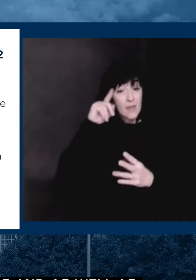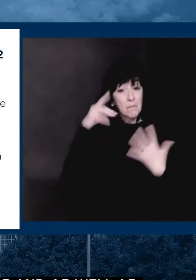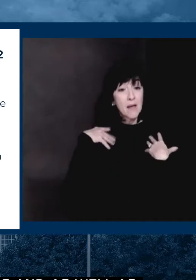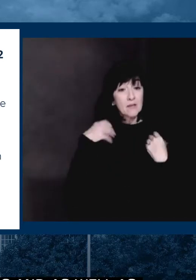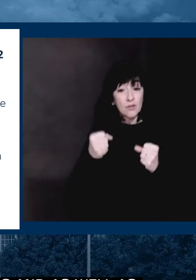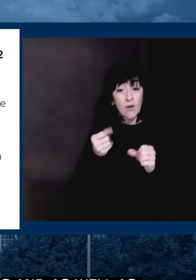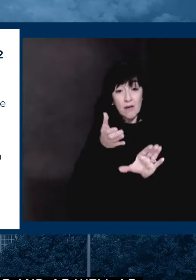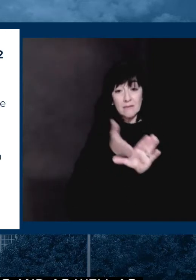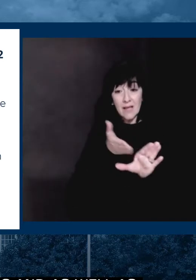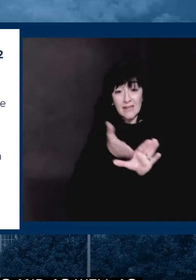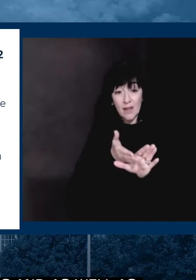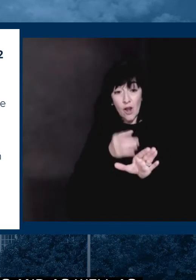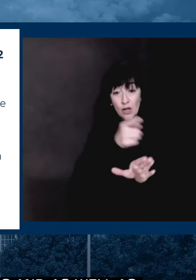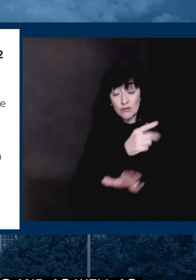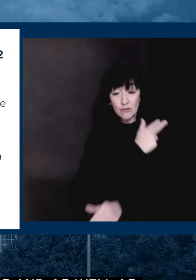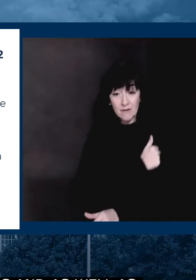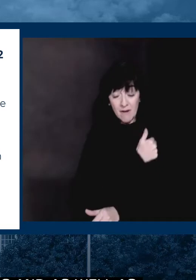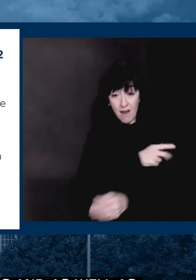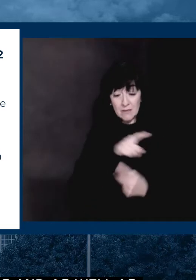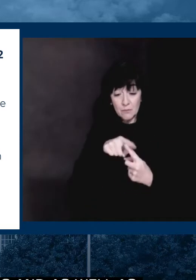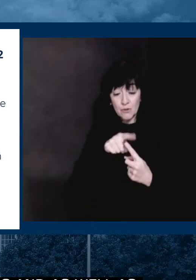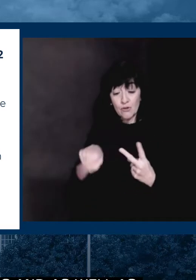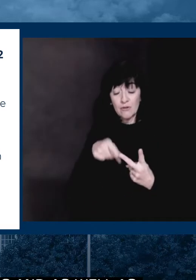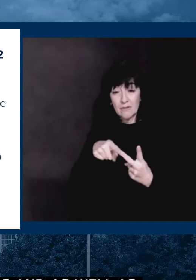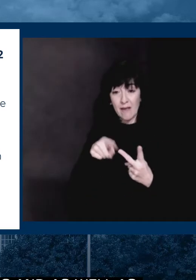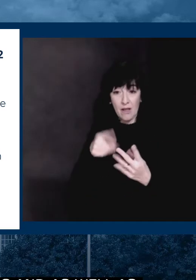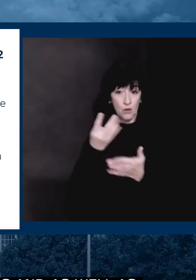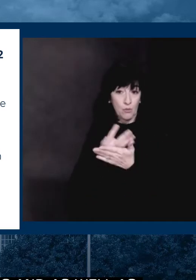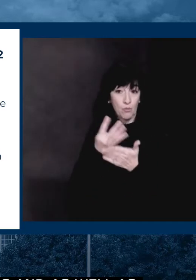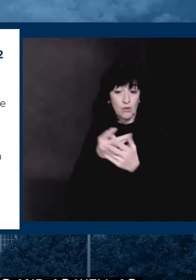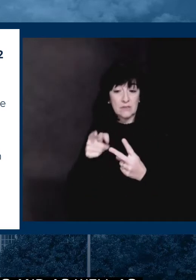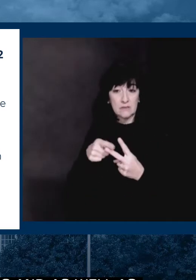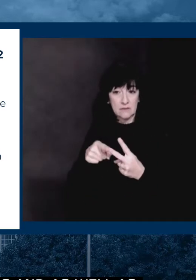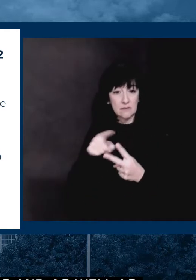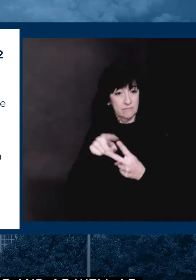we are excited about. And again, we're